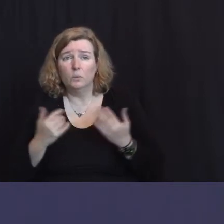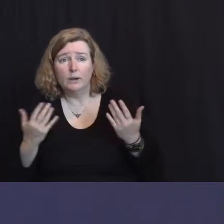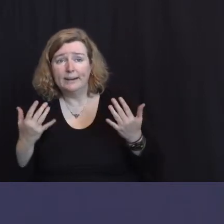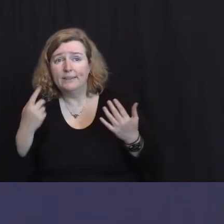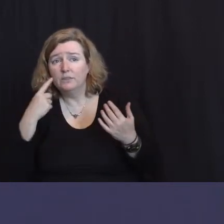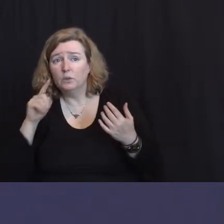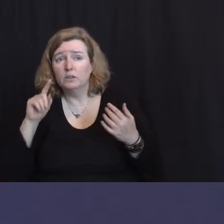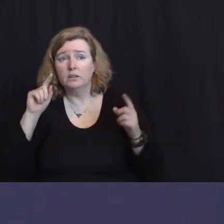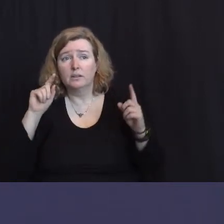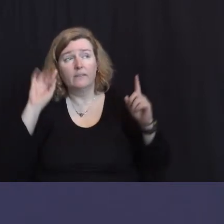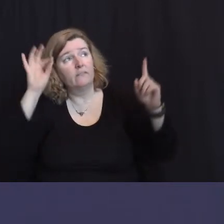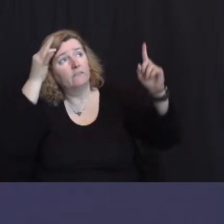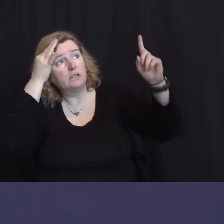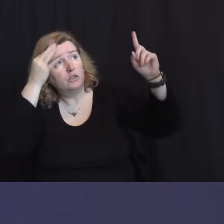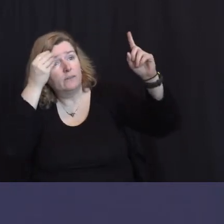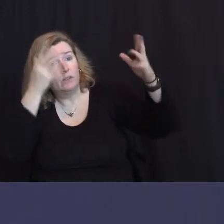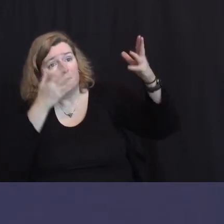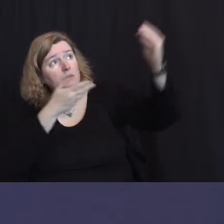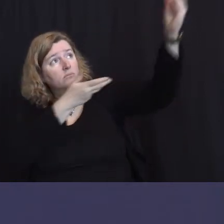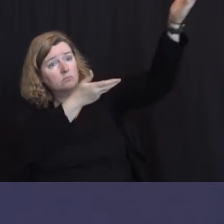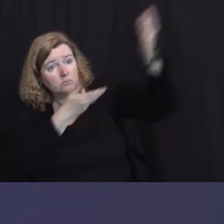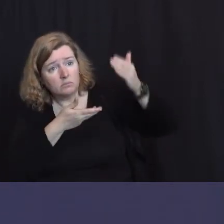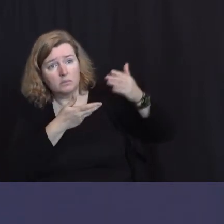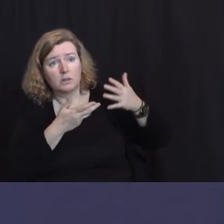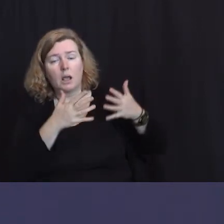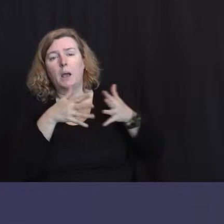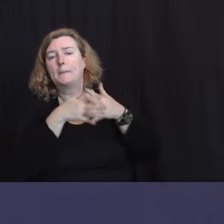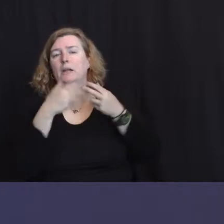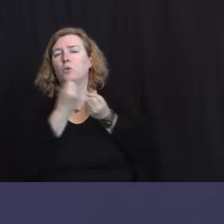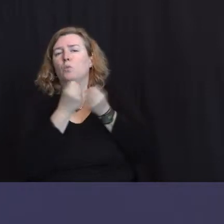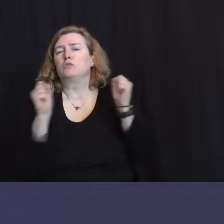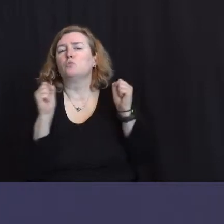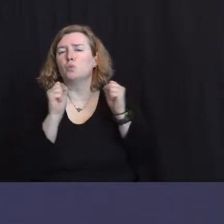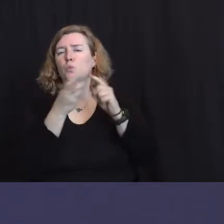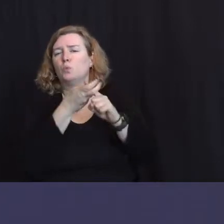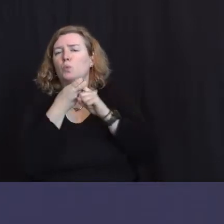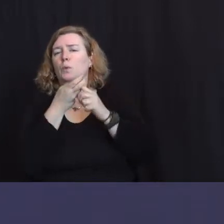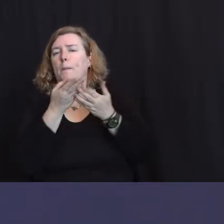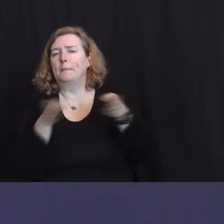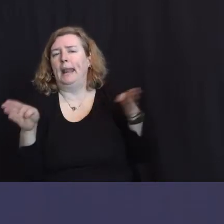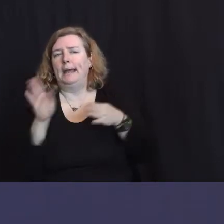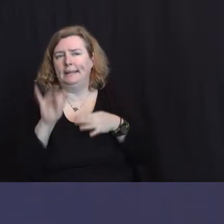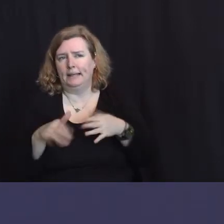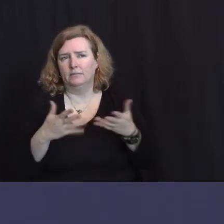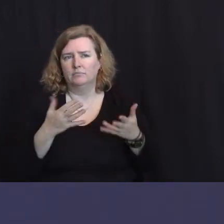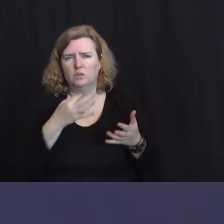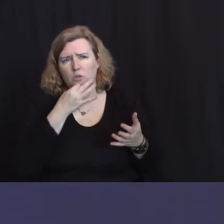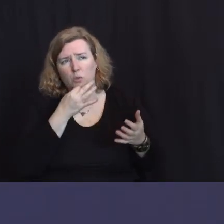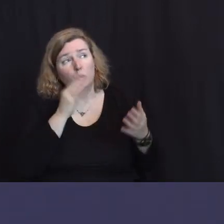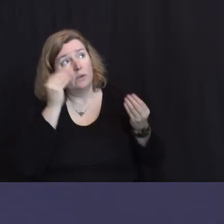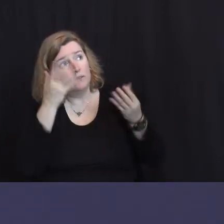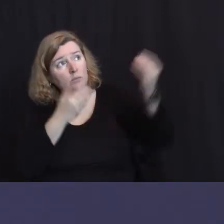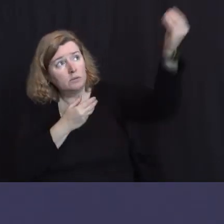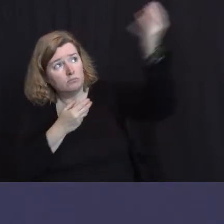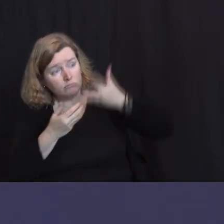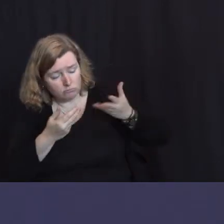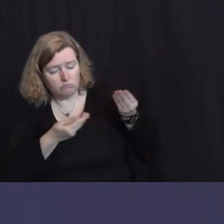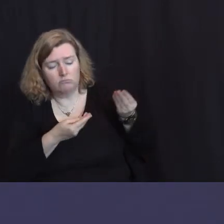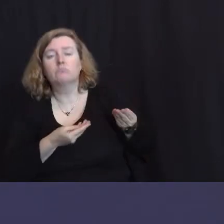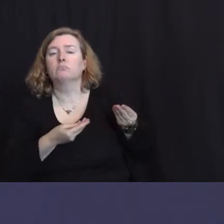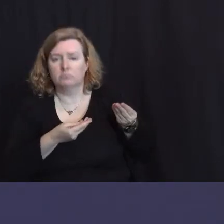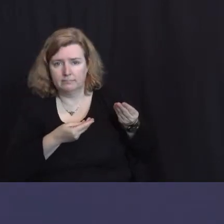Plan money, but my gut tells me that's coming soon here. And so that'll be, those are decisions